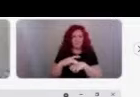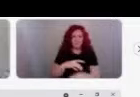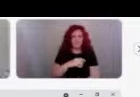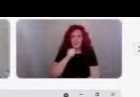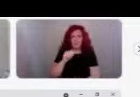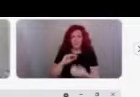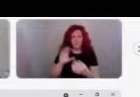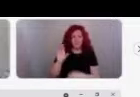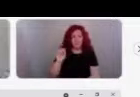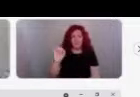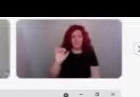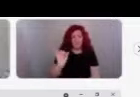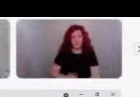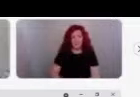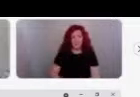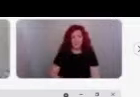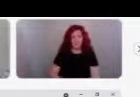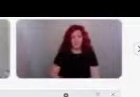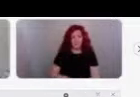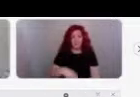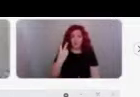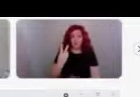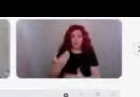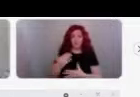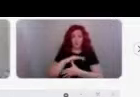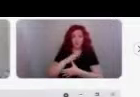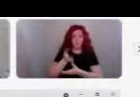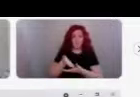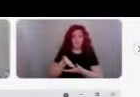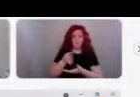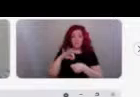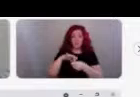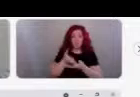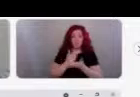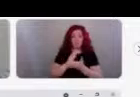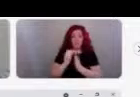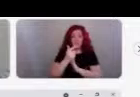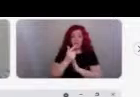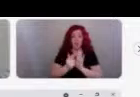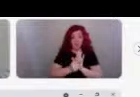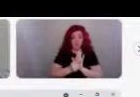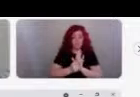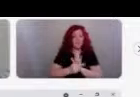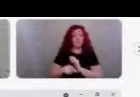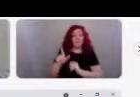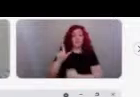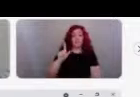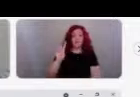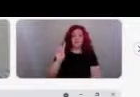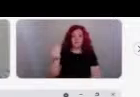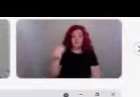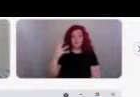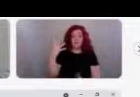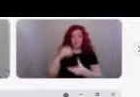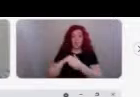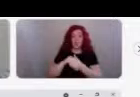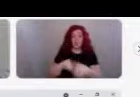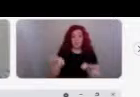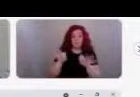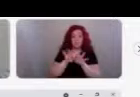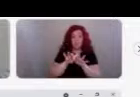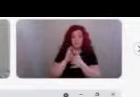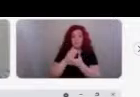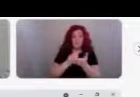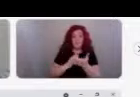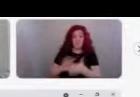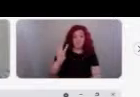community of interest two priorities in the voting rights act second ld15 included important sections of six cities